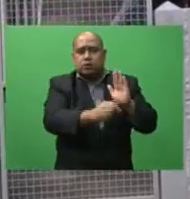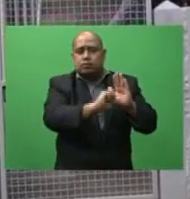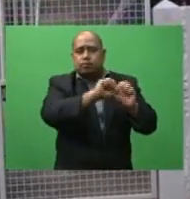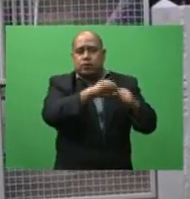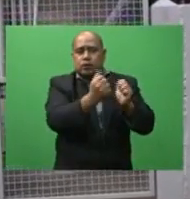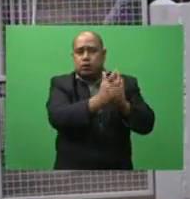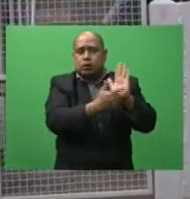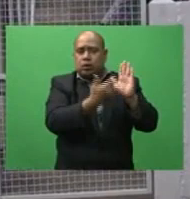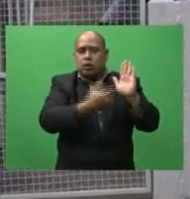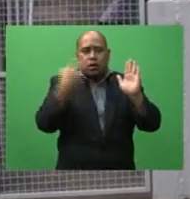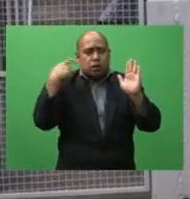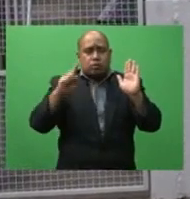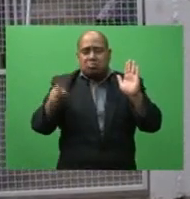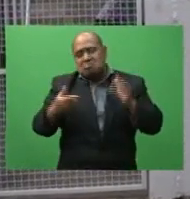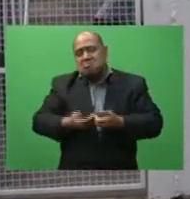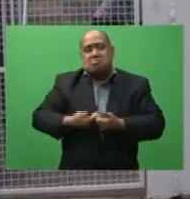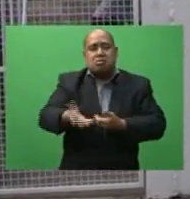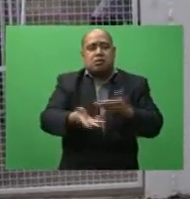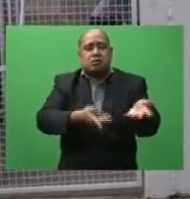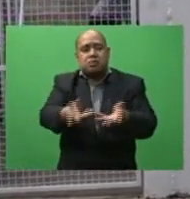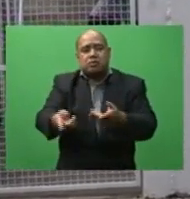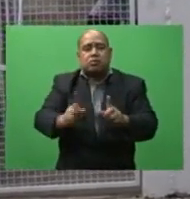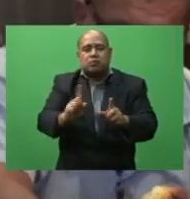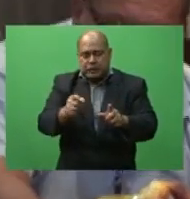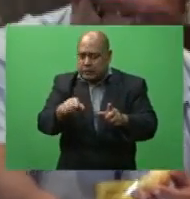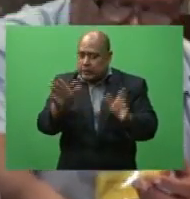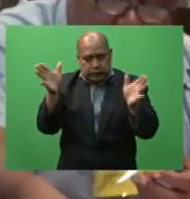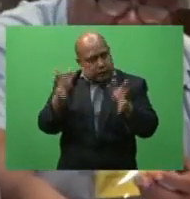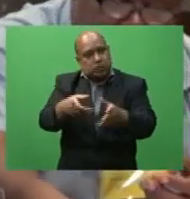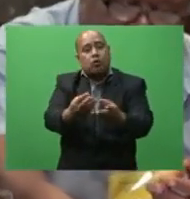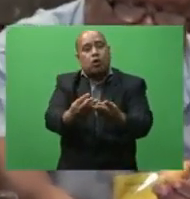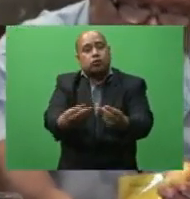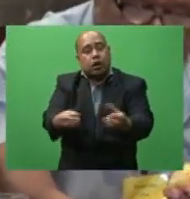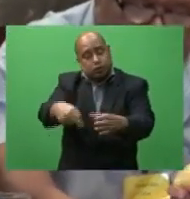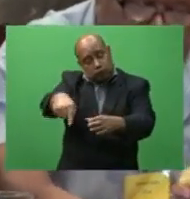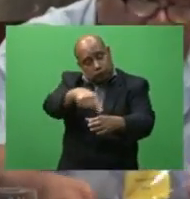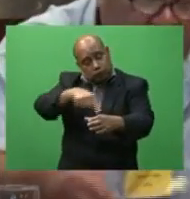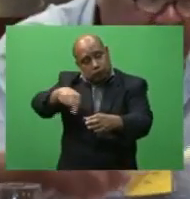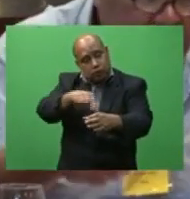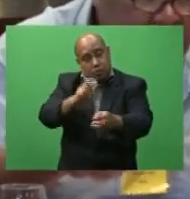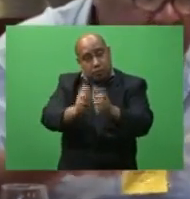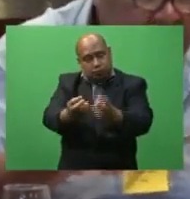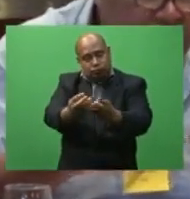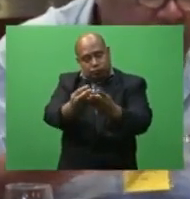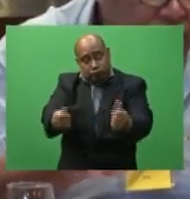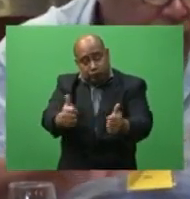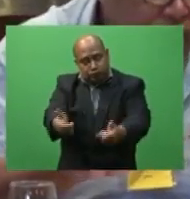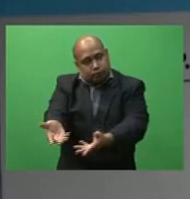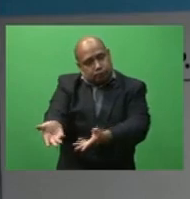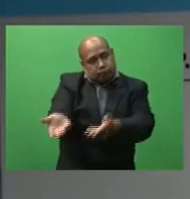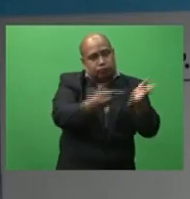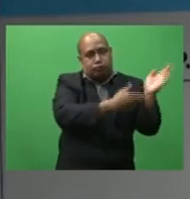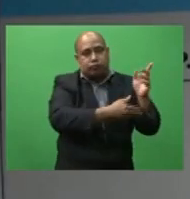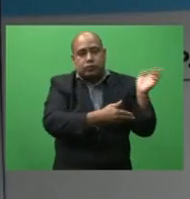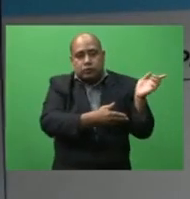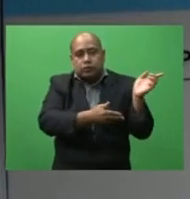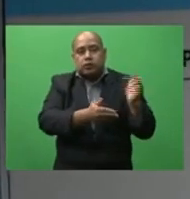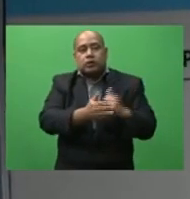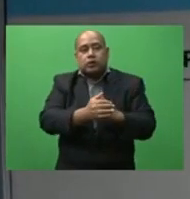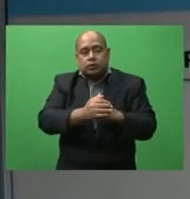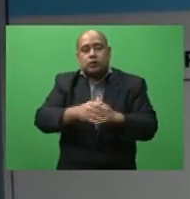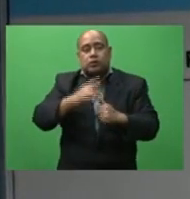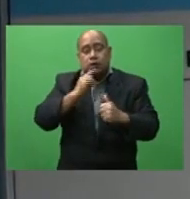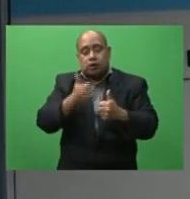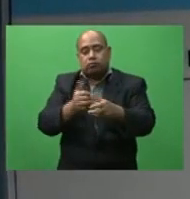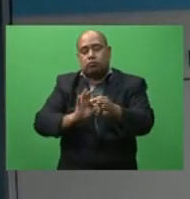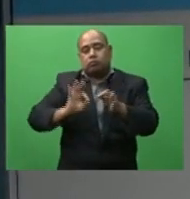given 60 days to resolve their issues internally before they make a submission to contest the vacant positions. Koroi